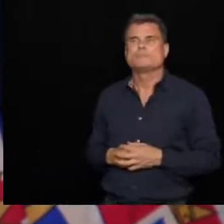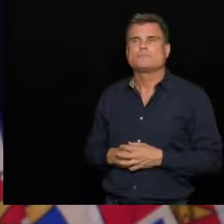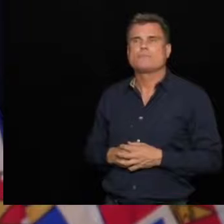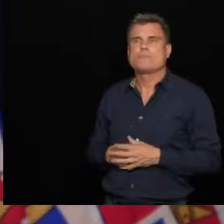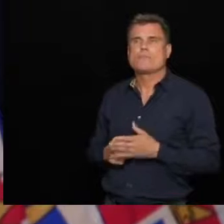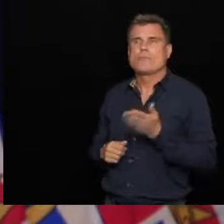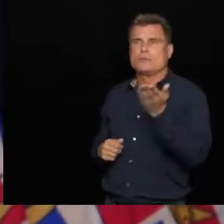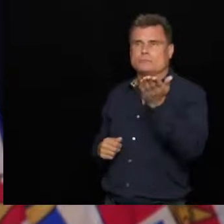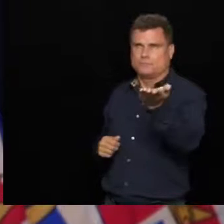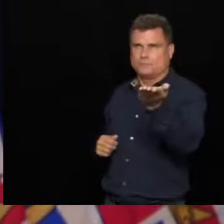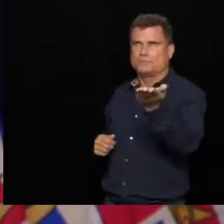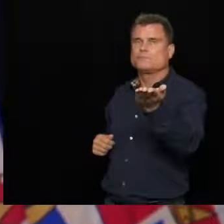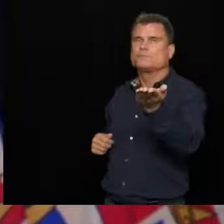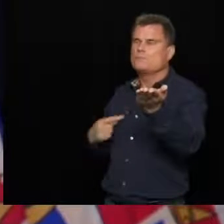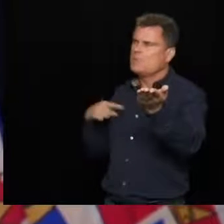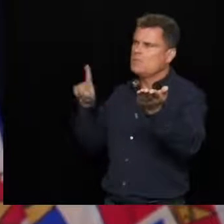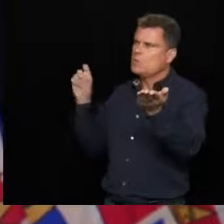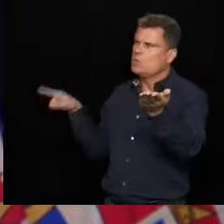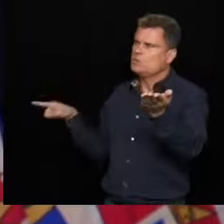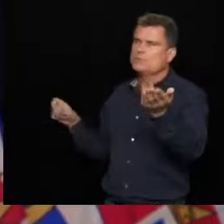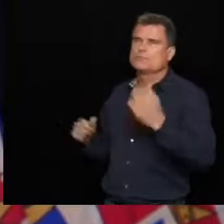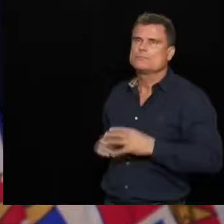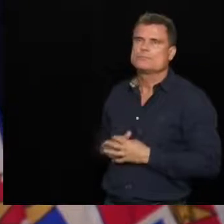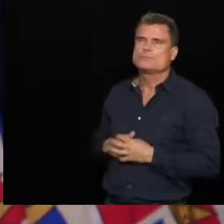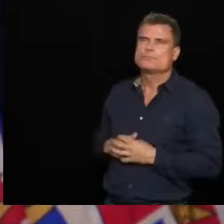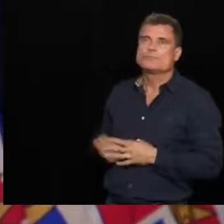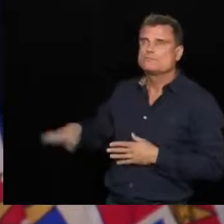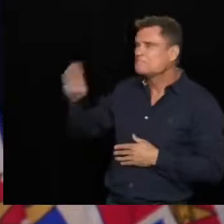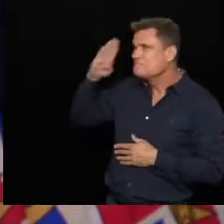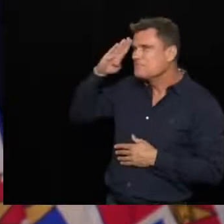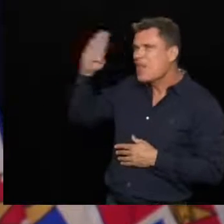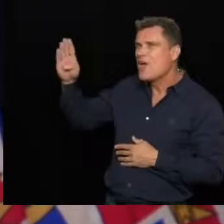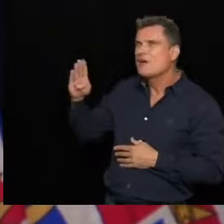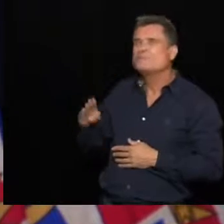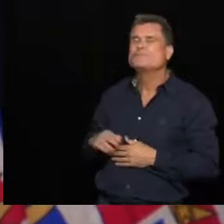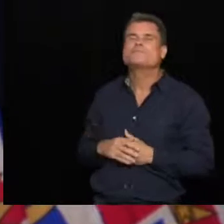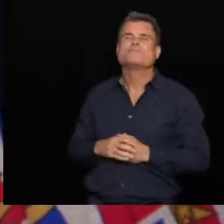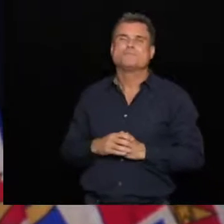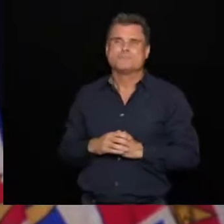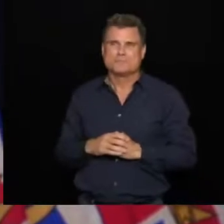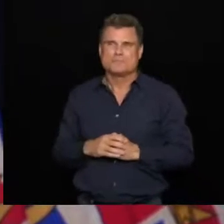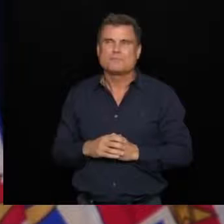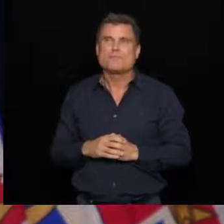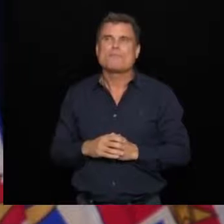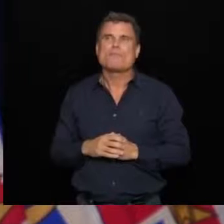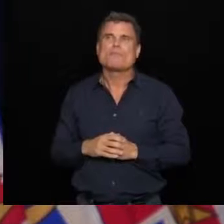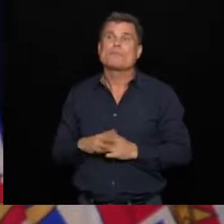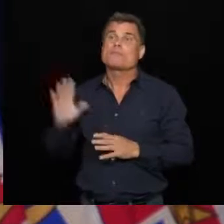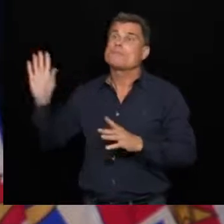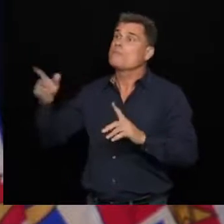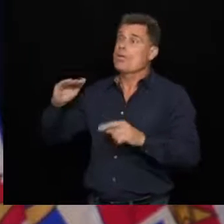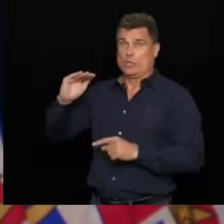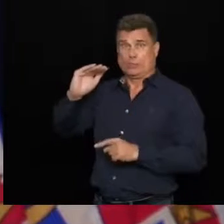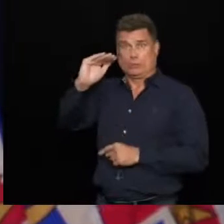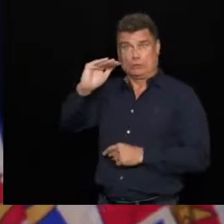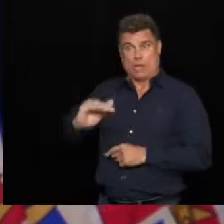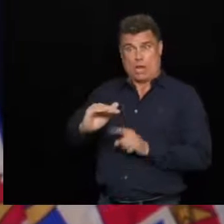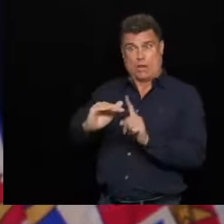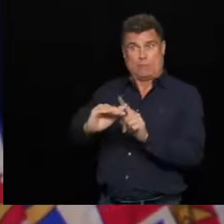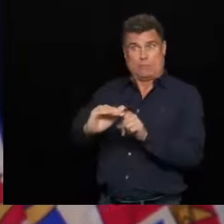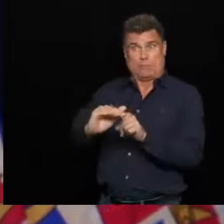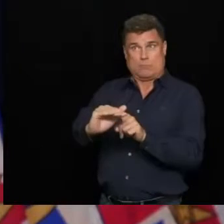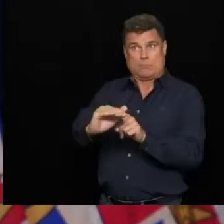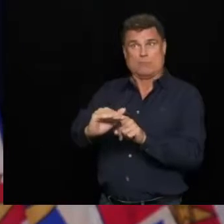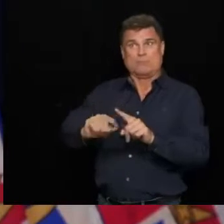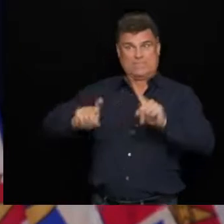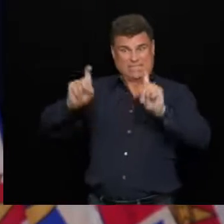Well, hi, Bongi. Dr. Henry, if a child tests positive for COVID and attended school, can you confirm that all classmates will